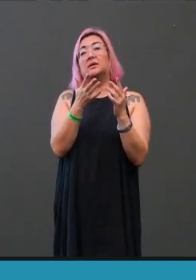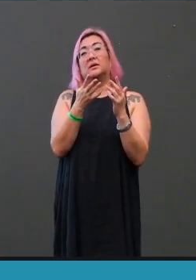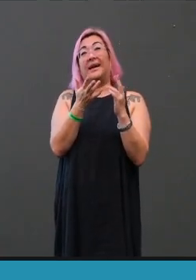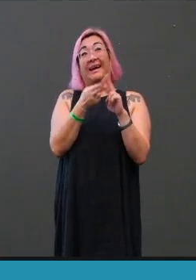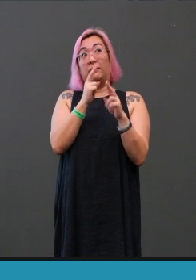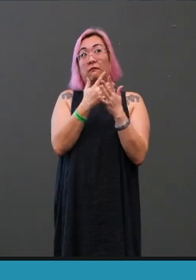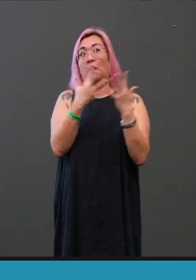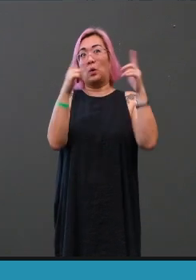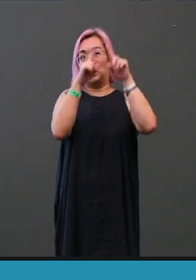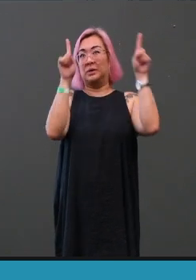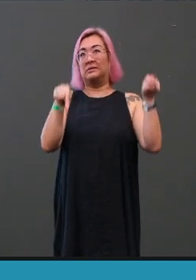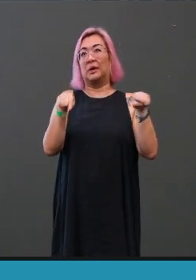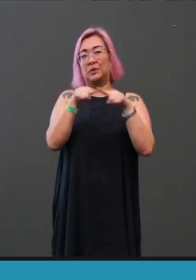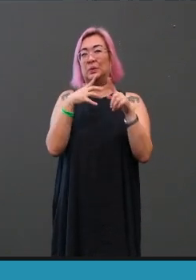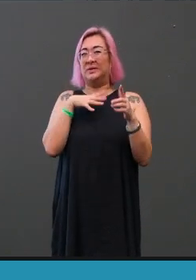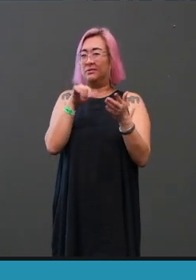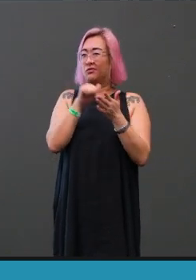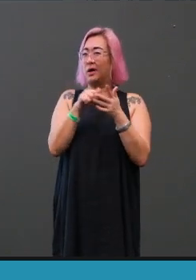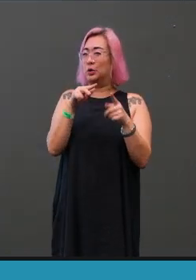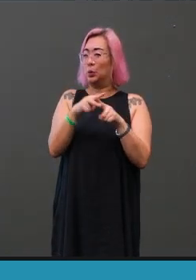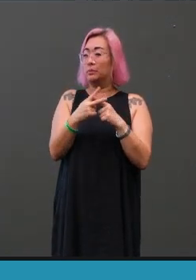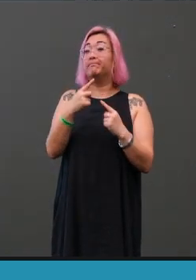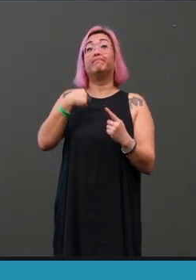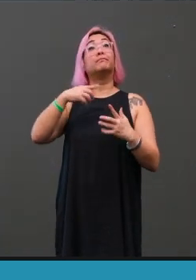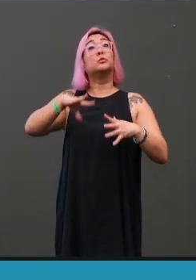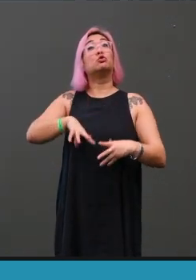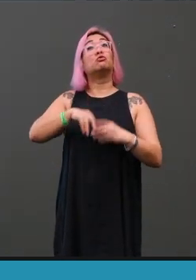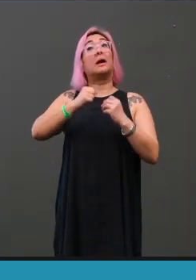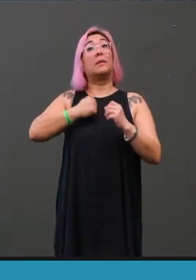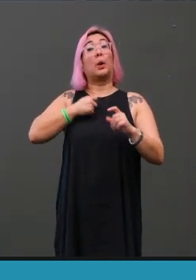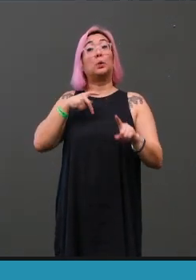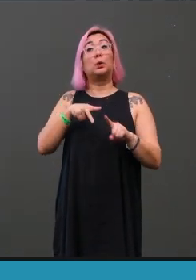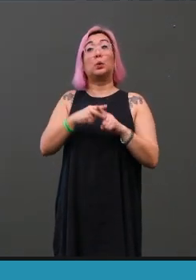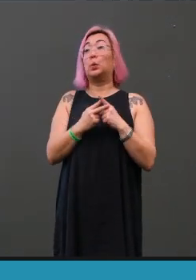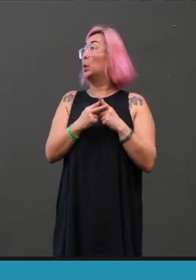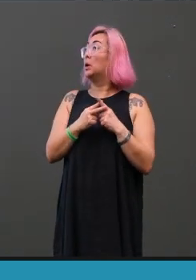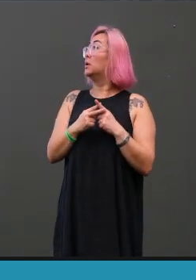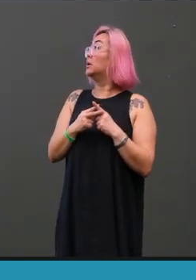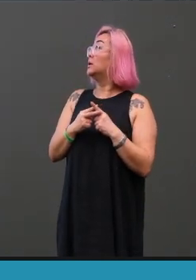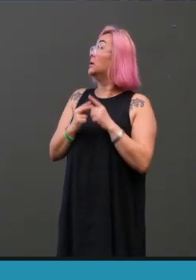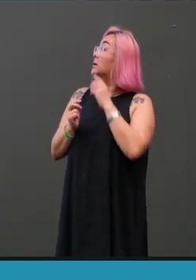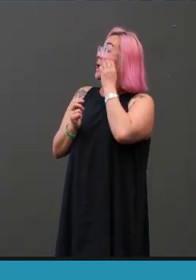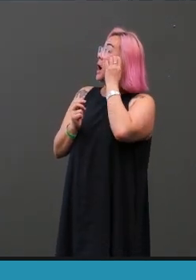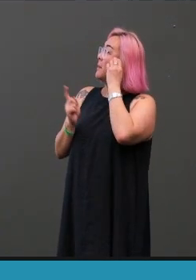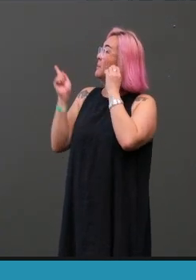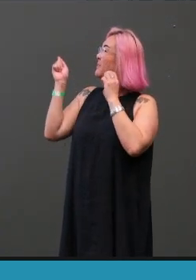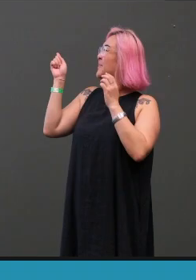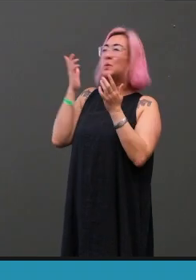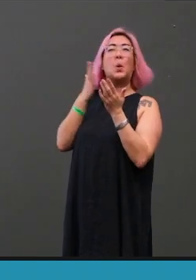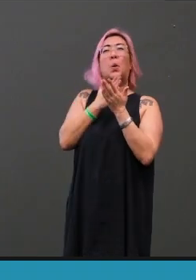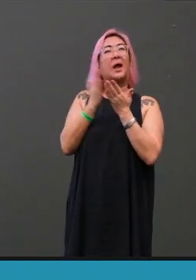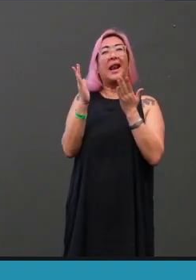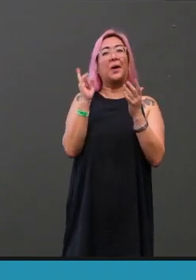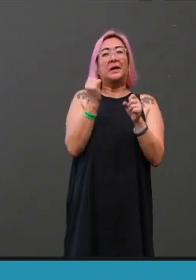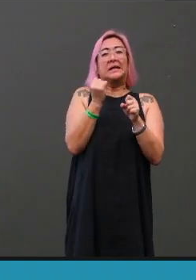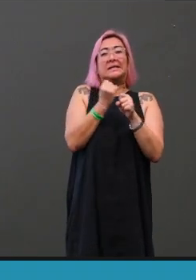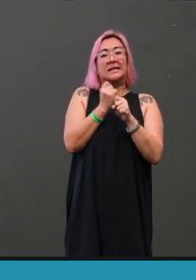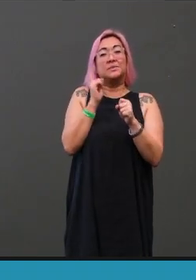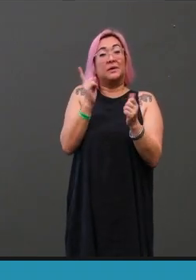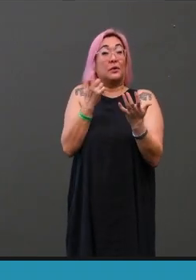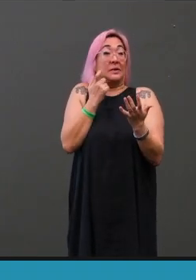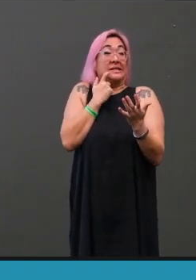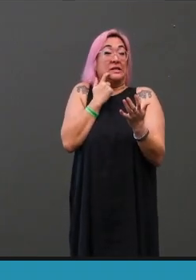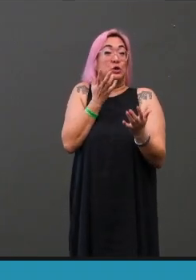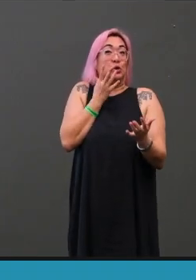So for me, I created my own tool. It's not immediately visible what this actually does, probably, but it's actually very easy to use. So you just have